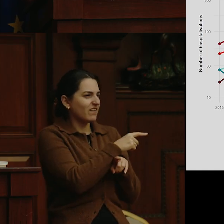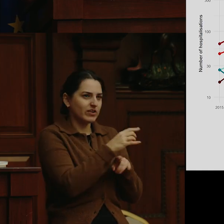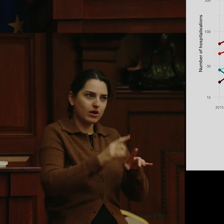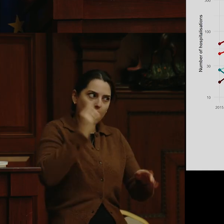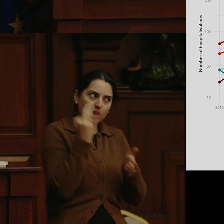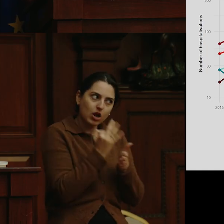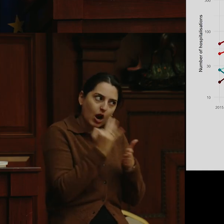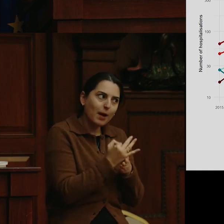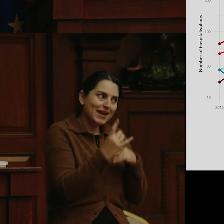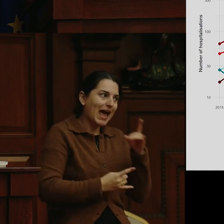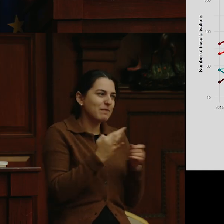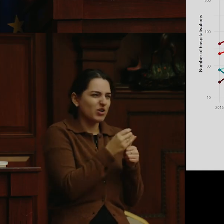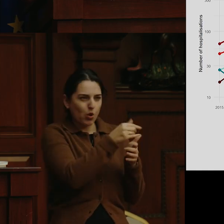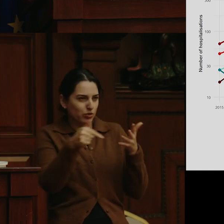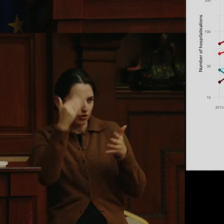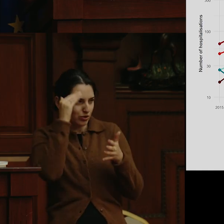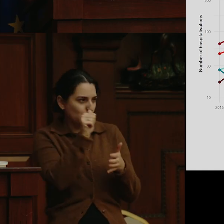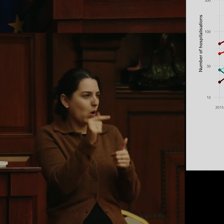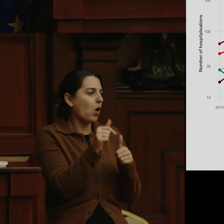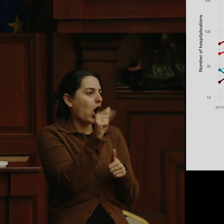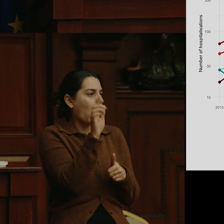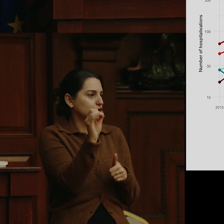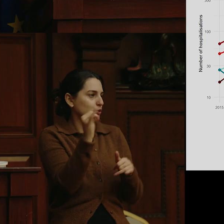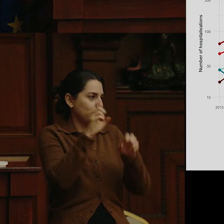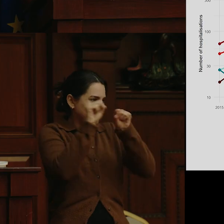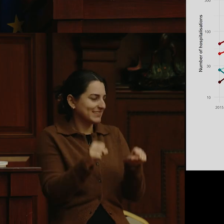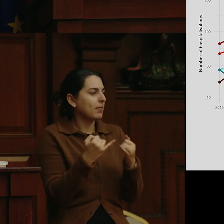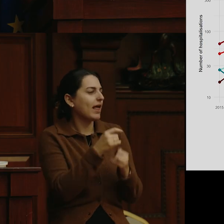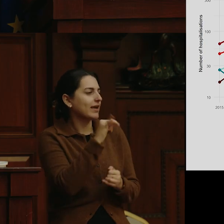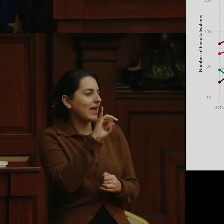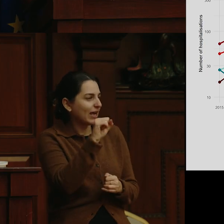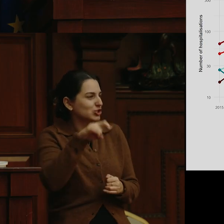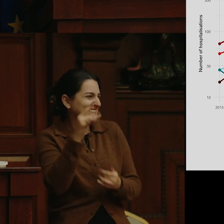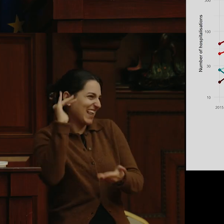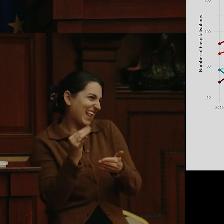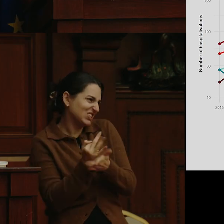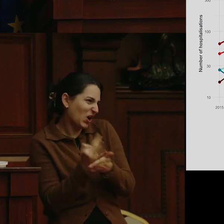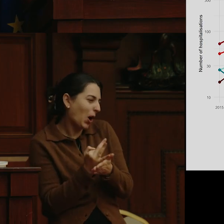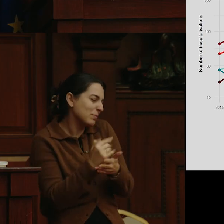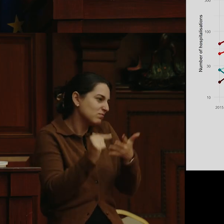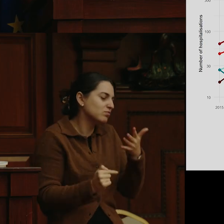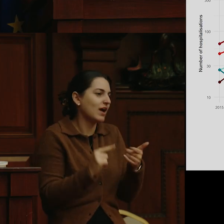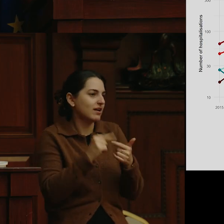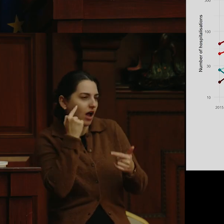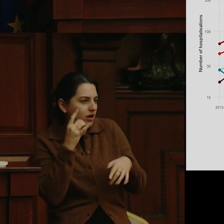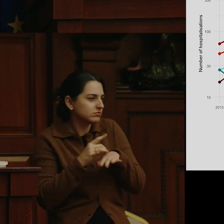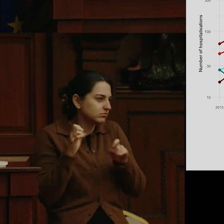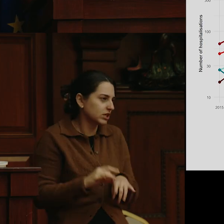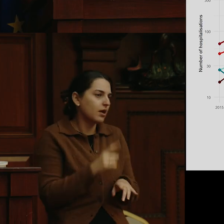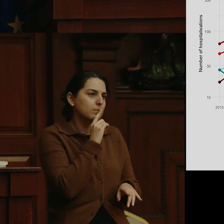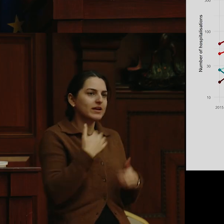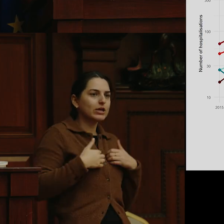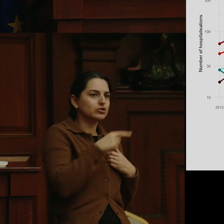much more common condition than the other autoimmune rheumatic diseases like Sjögren's and lupus and myositis. It's interesting